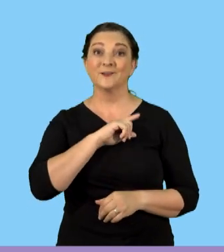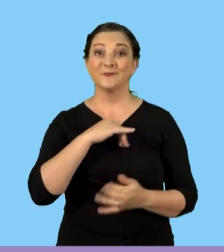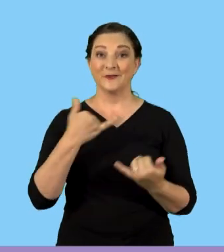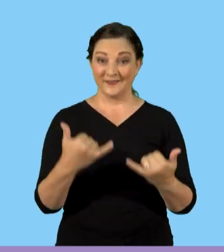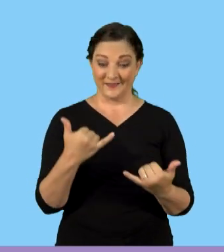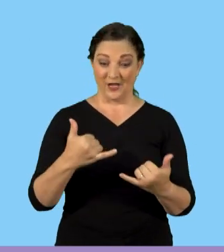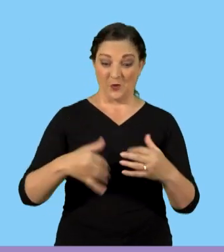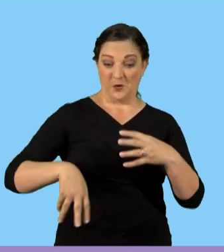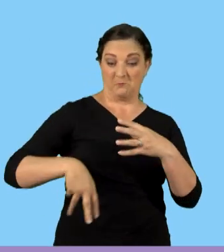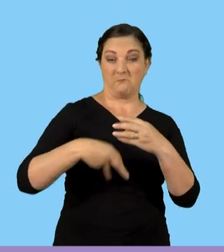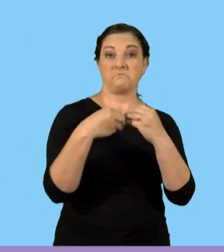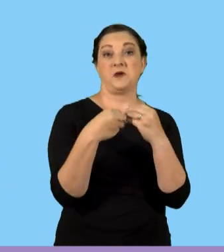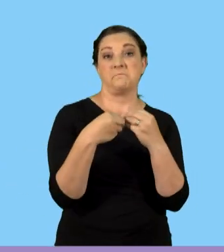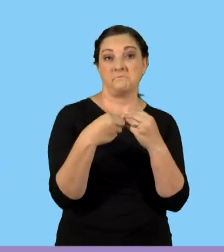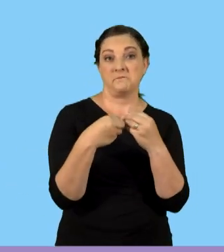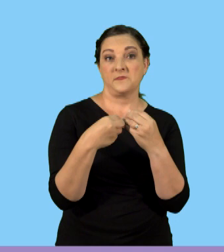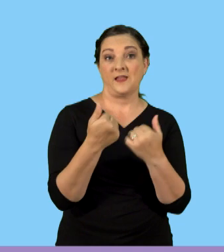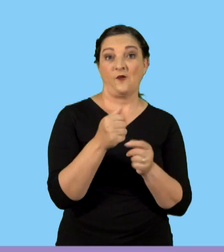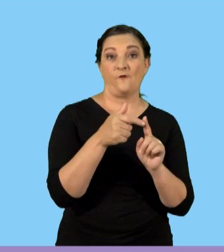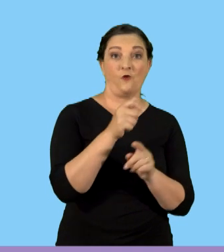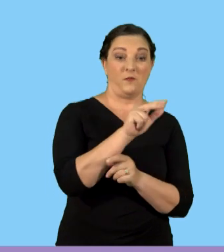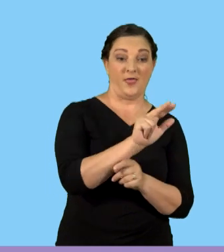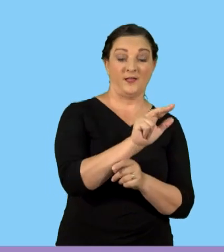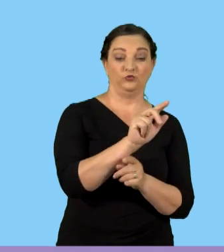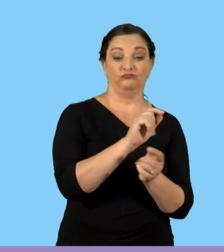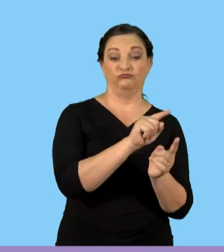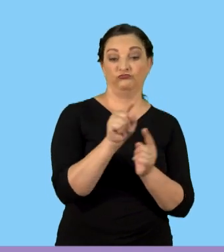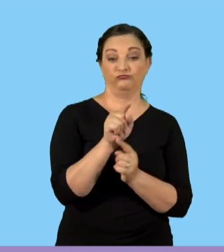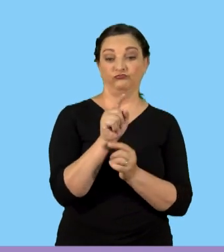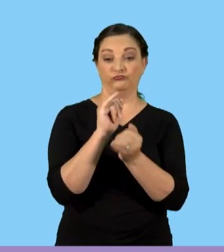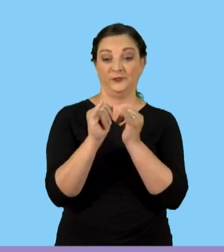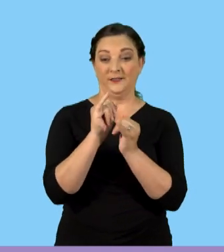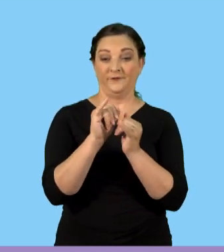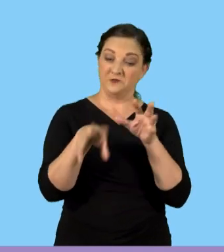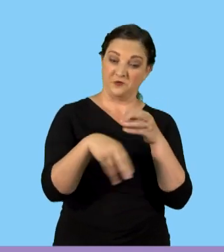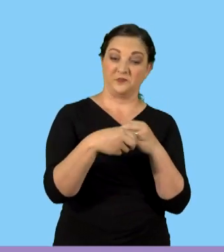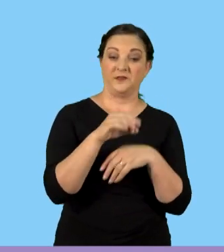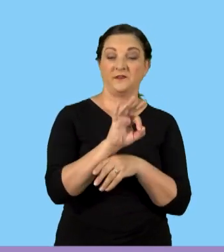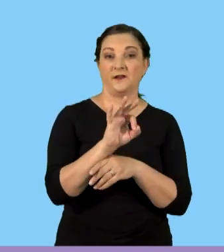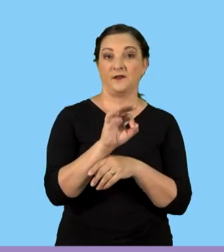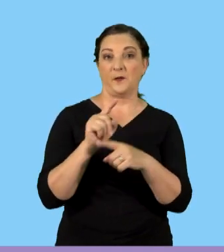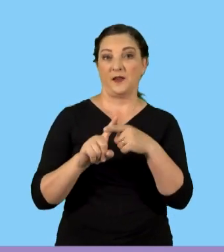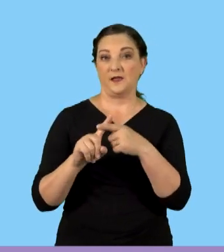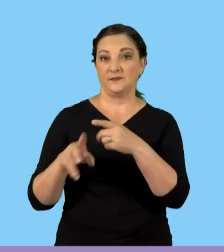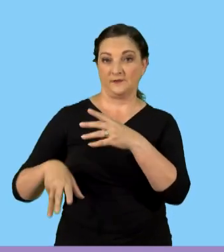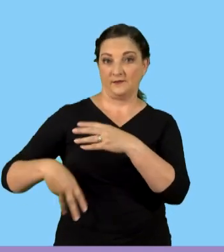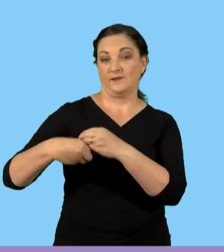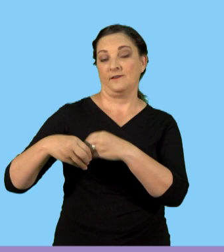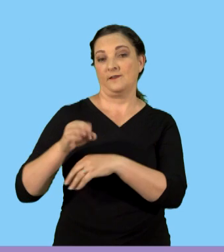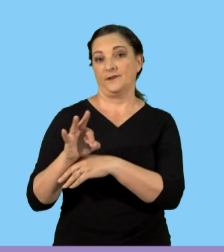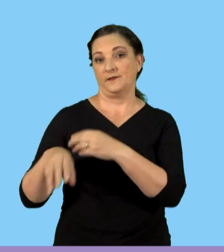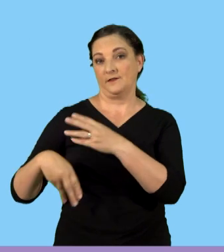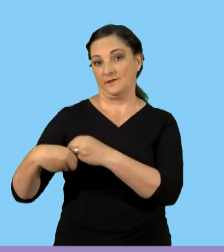that's how we got the next 3 terms, because from the 8 to the 11, we add 3, and then we keep on adding 3 as our